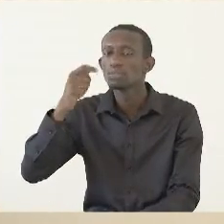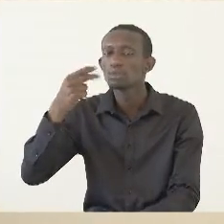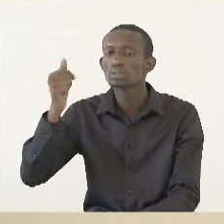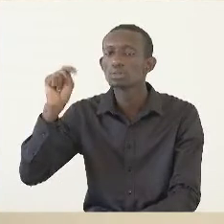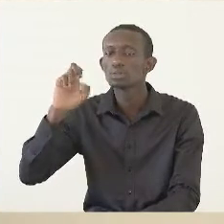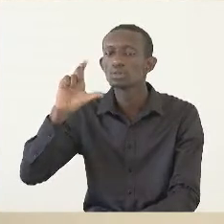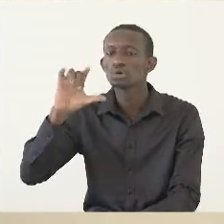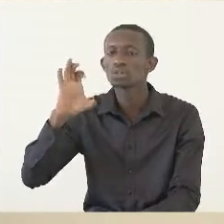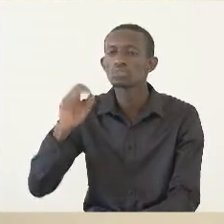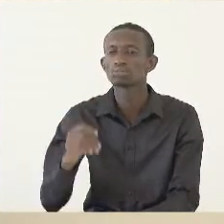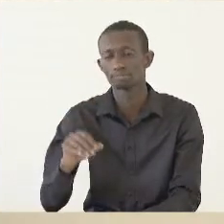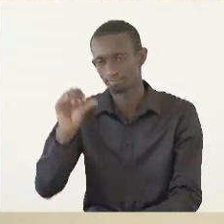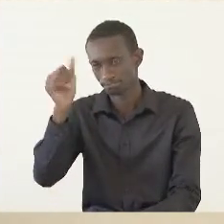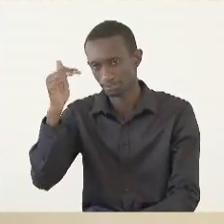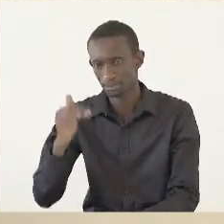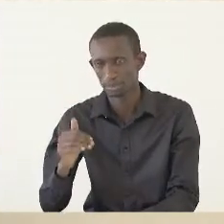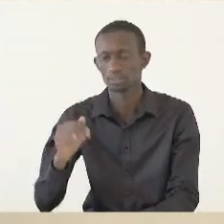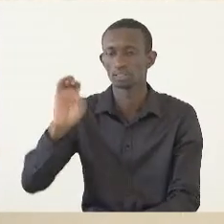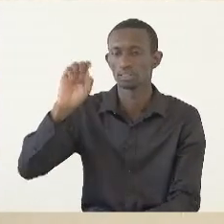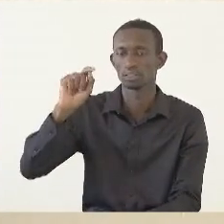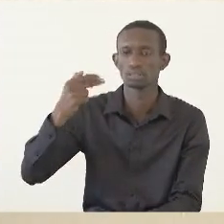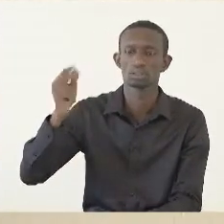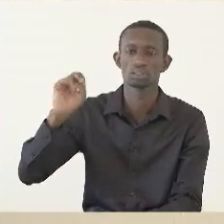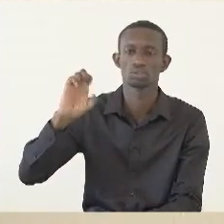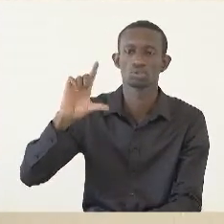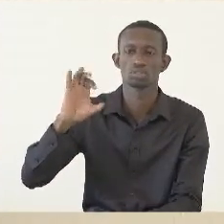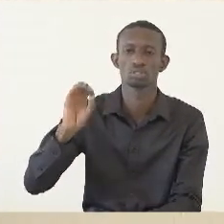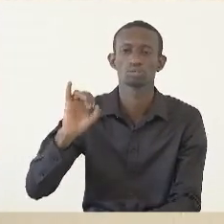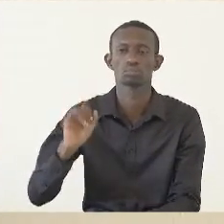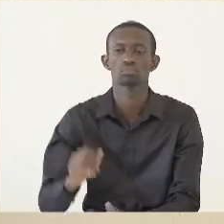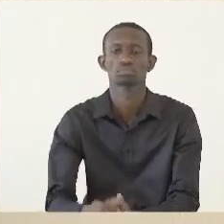about ethanoic acid. So the ethanoic acid is this.